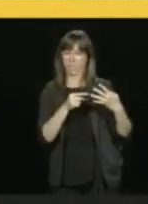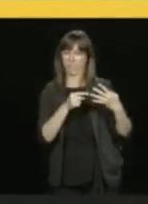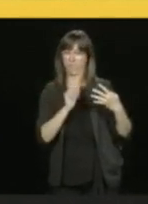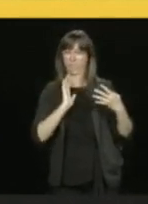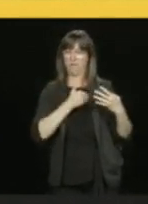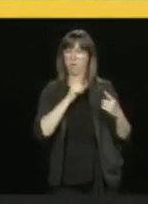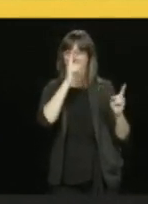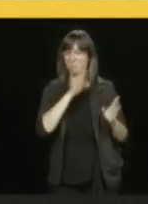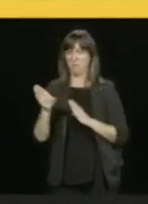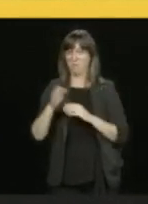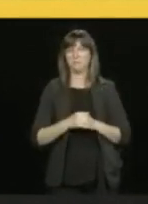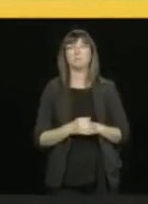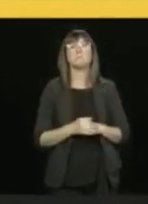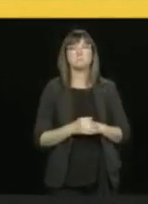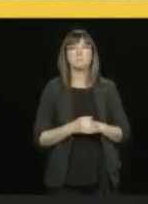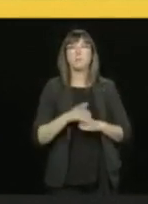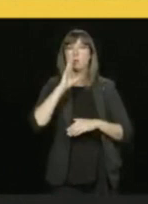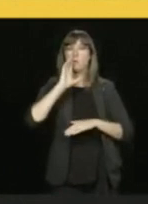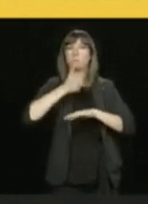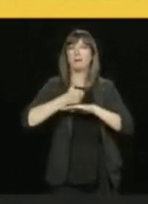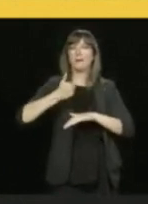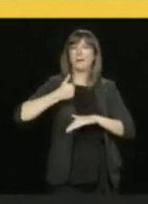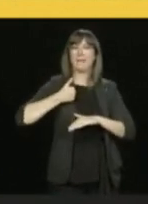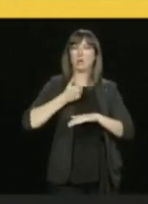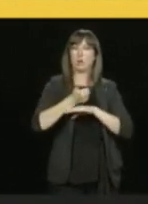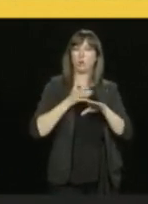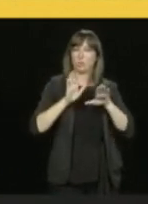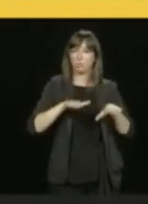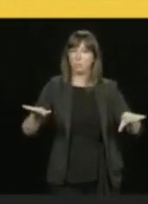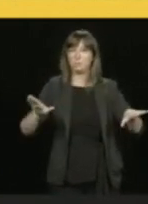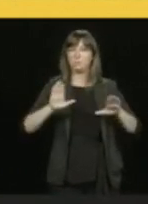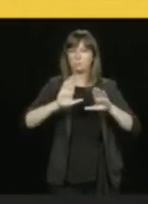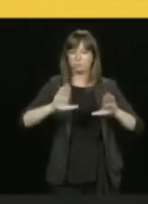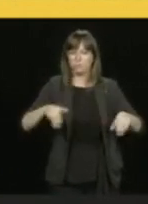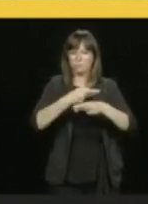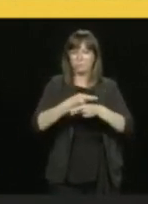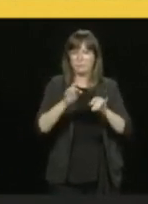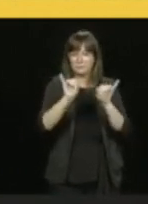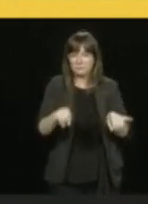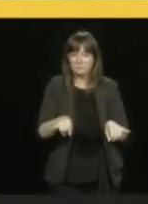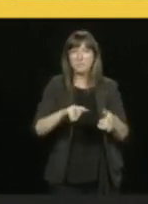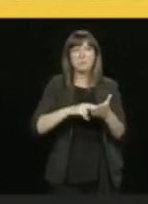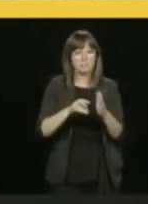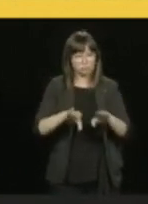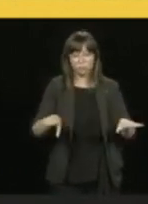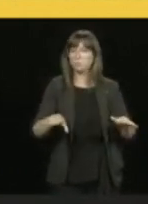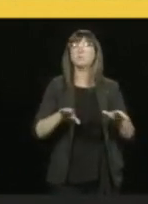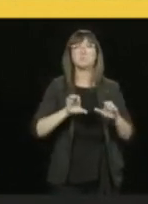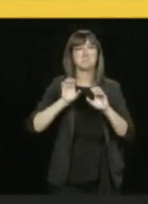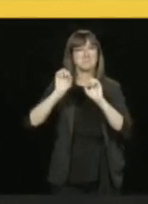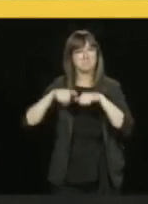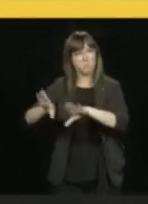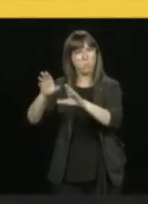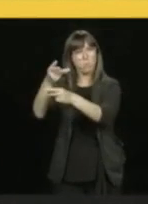By creating a Canada-wide early learning and child care system, we'll ensure that kids have access to care and that no